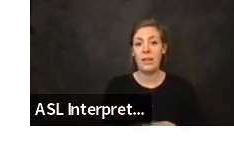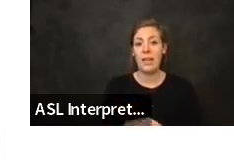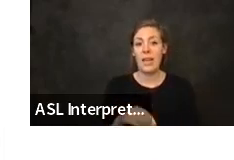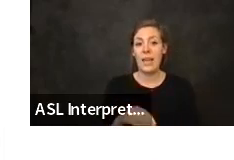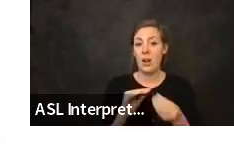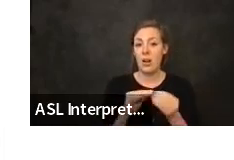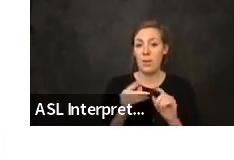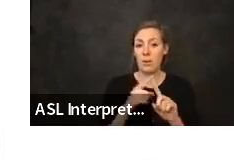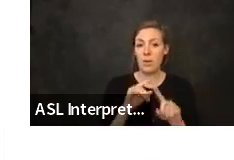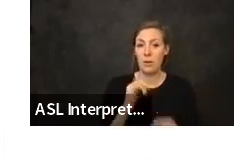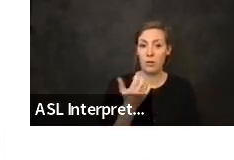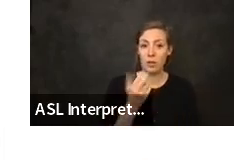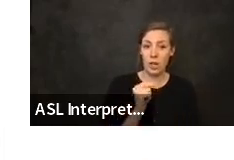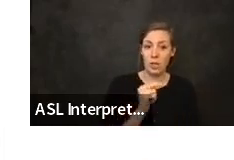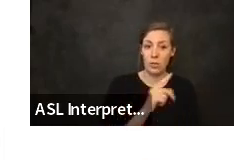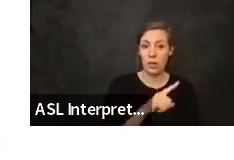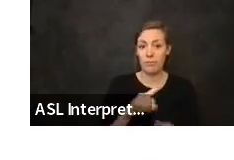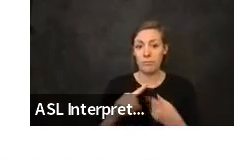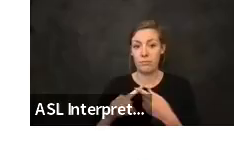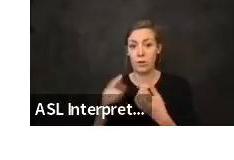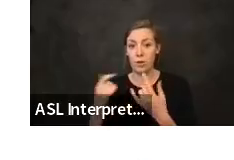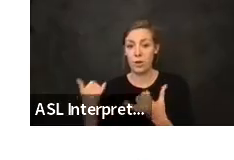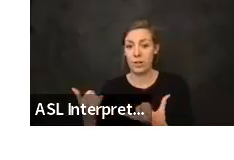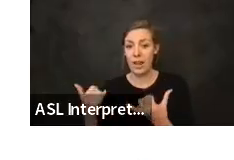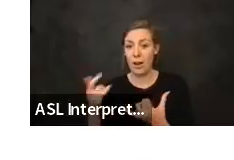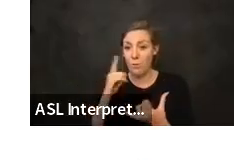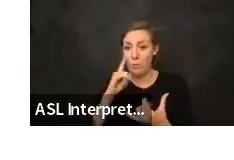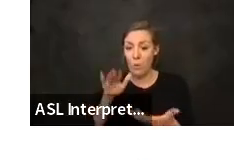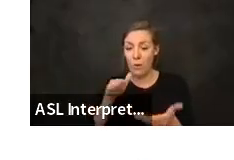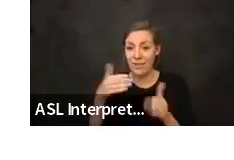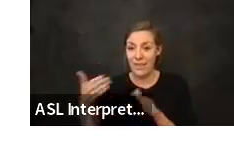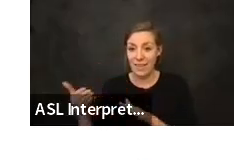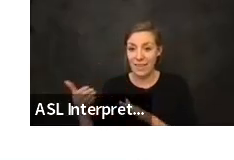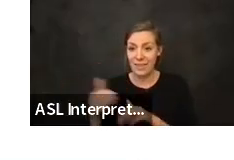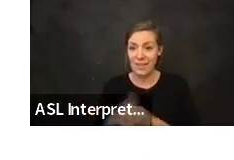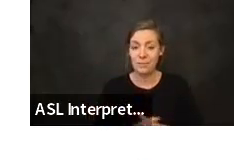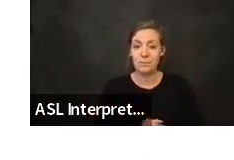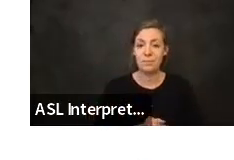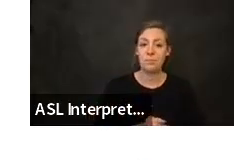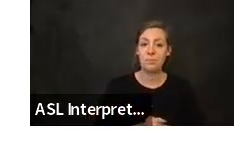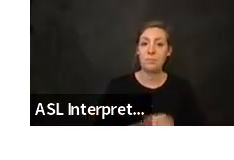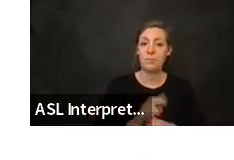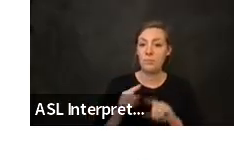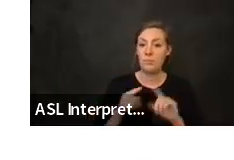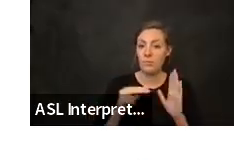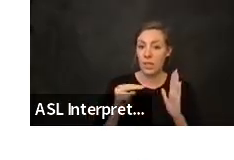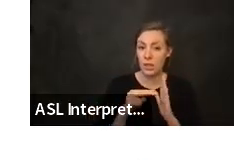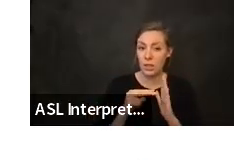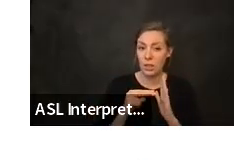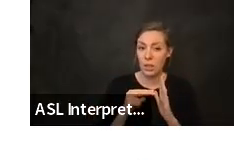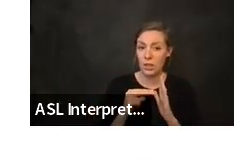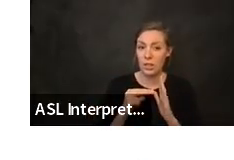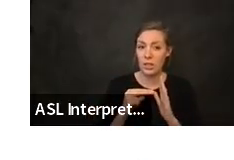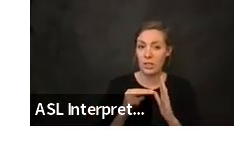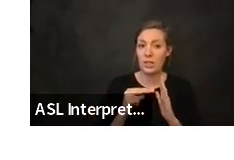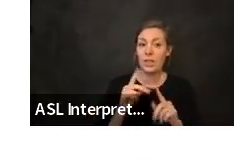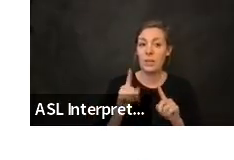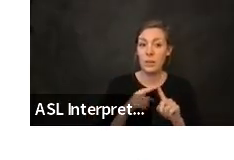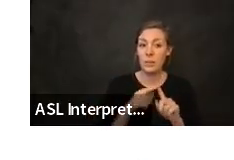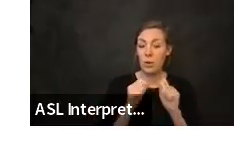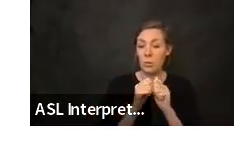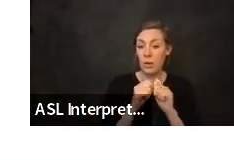January to present for deaths. And when we look at that data, we find that people who are unvaccinated